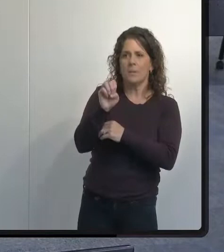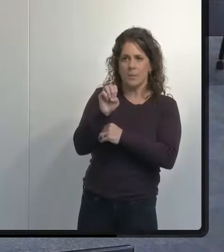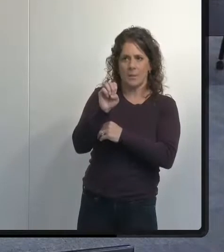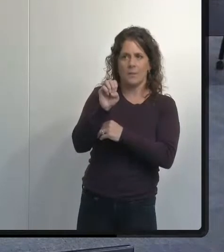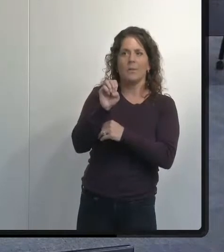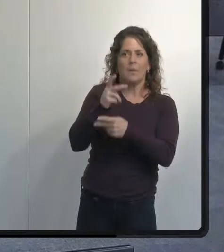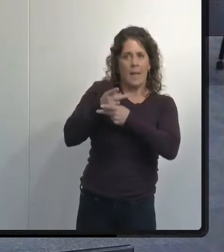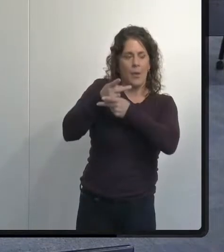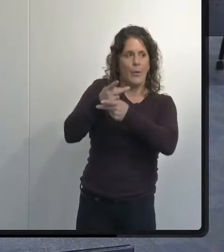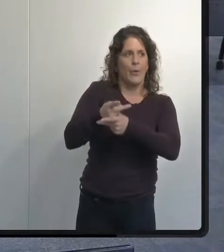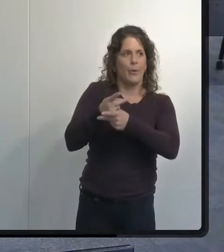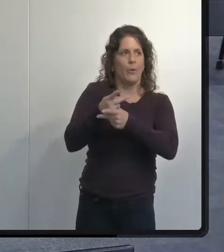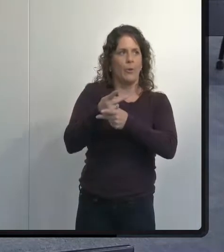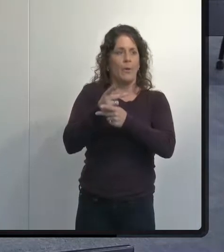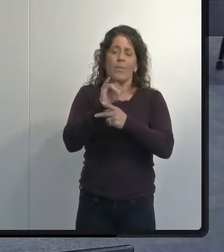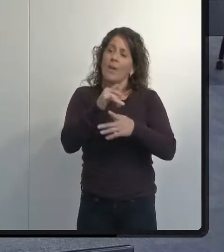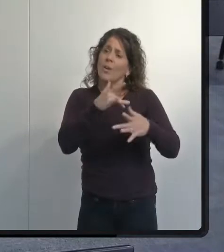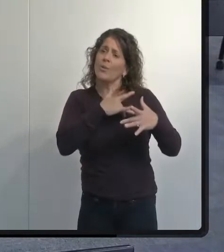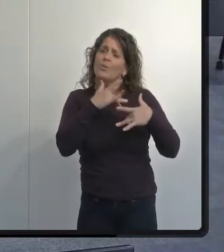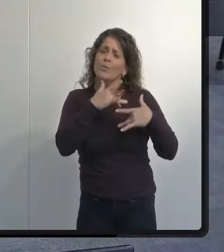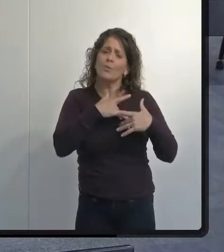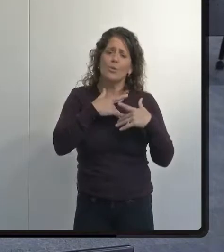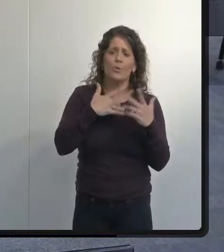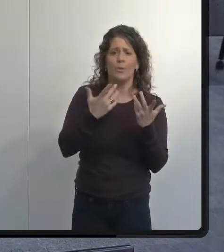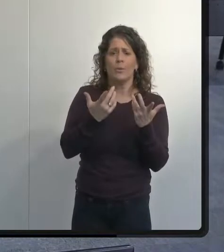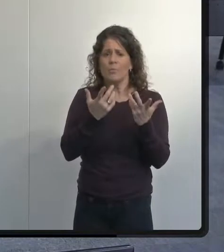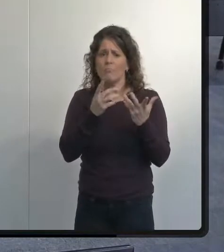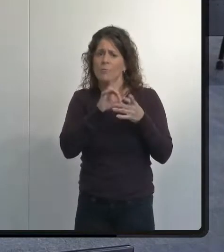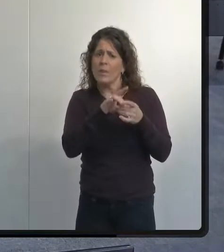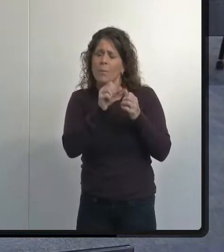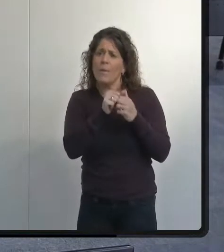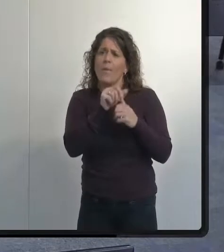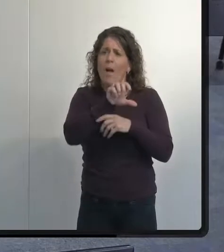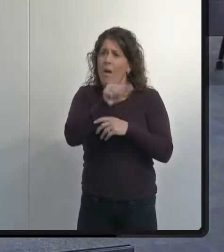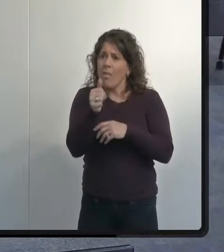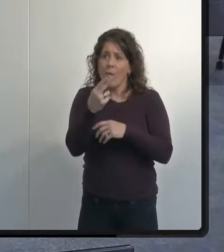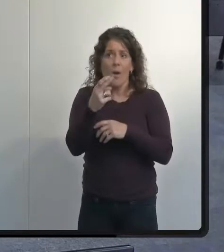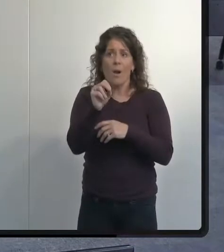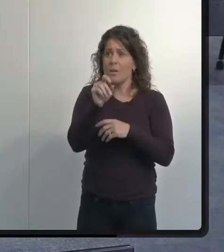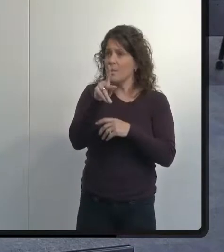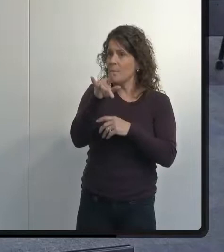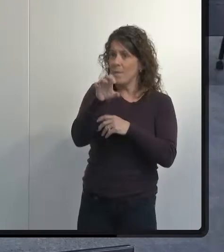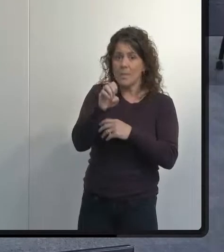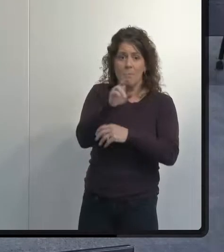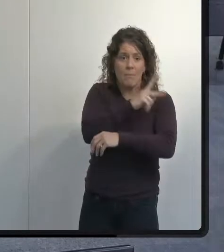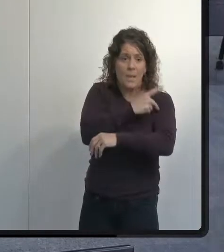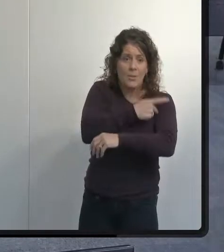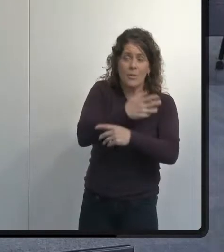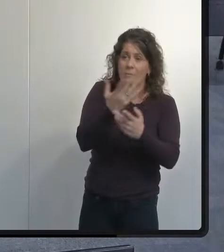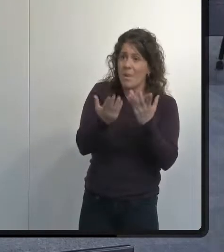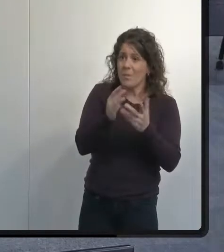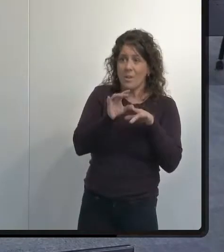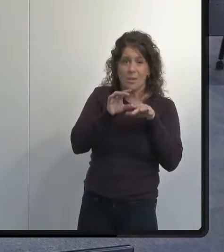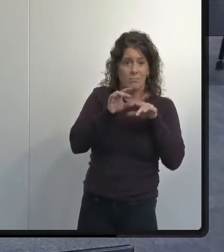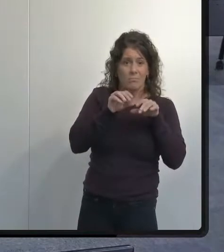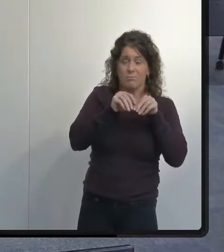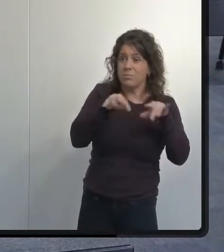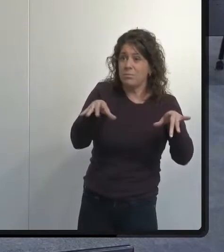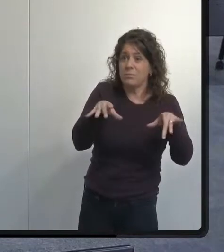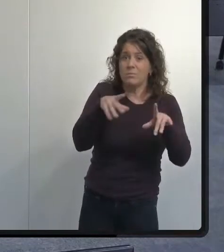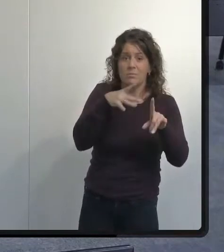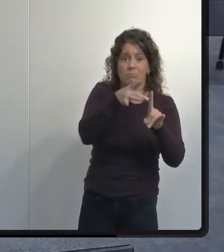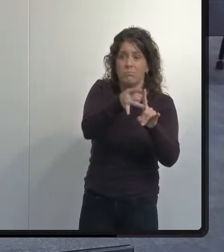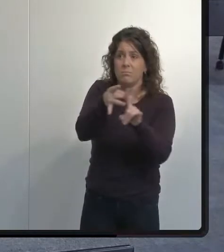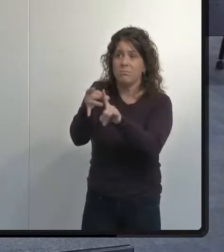what the concern level might be for other hospice patients to potentially be infected by either that individual